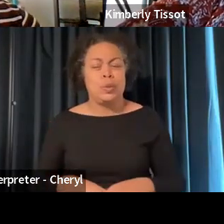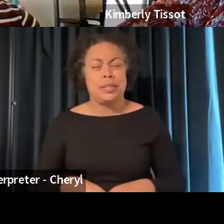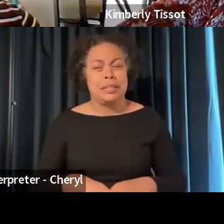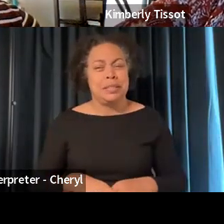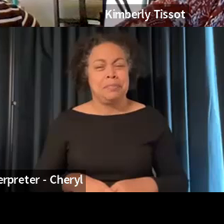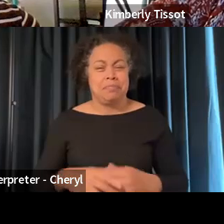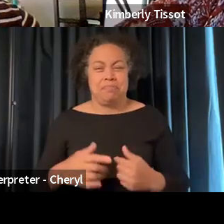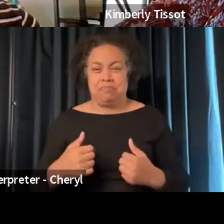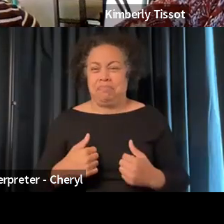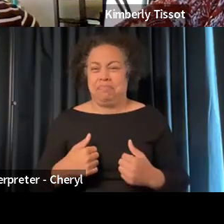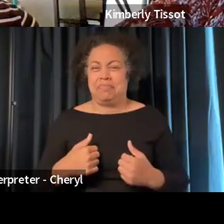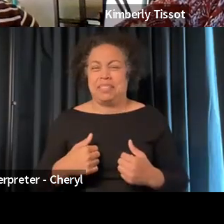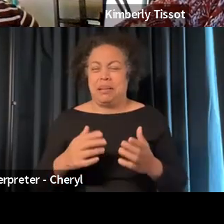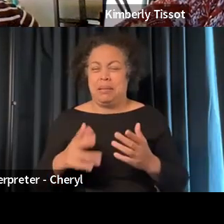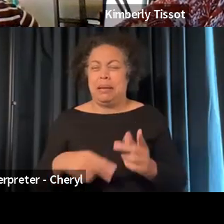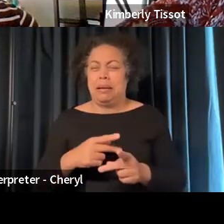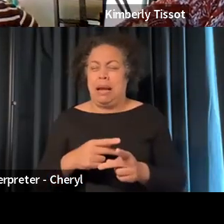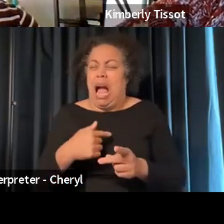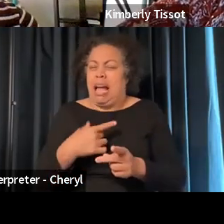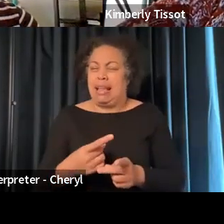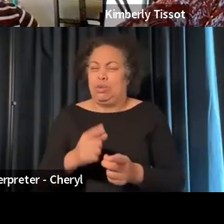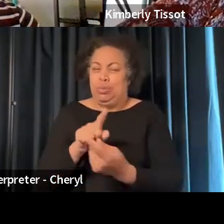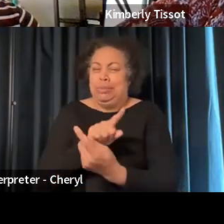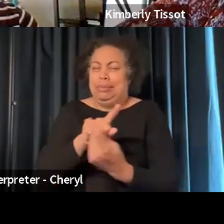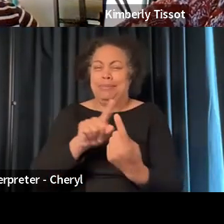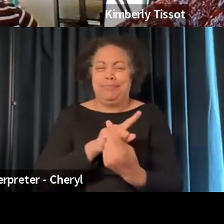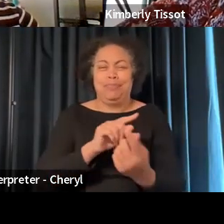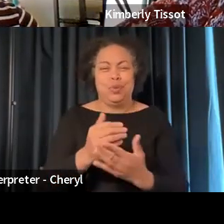I'm one of those people that like to meet new people.